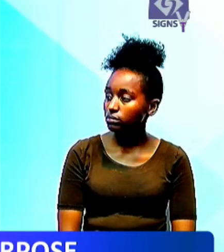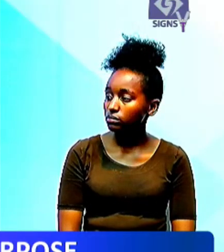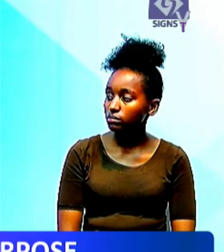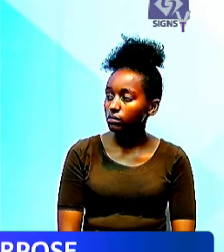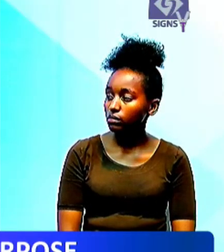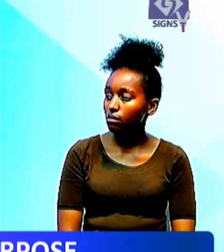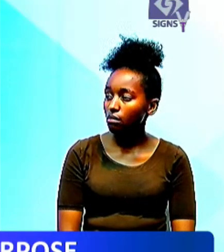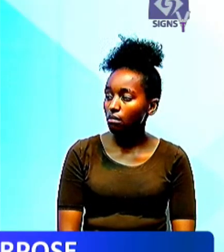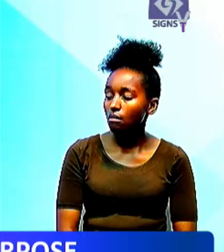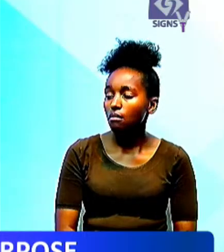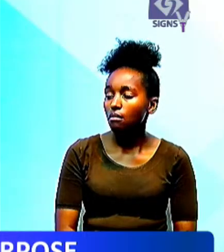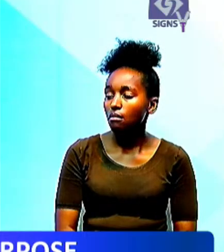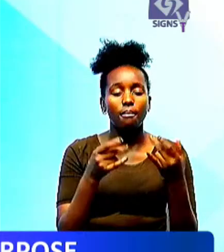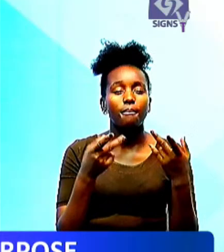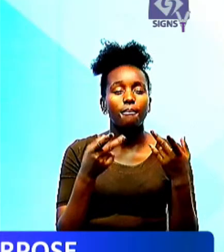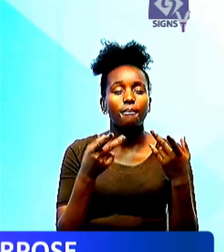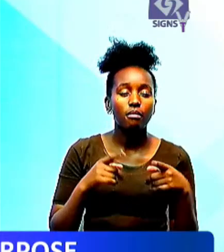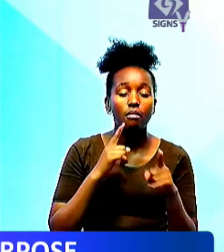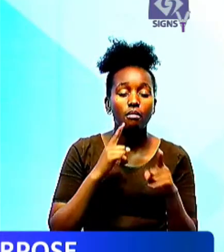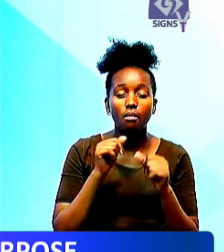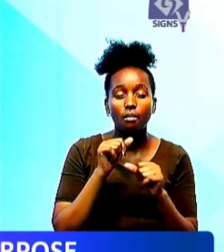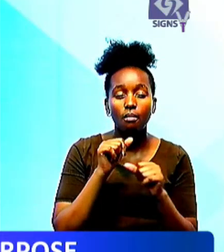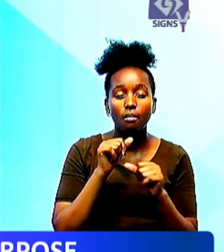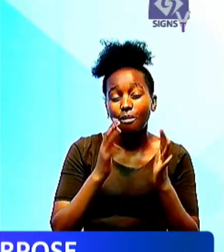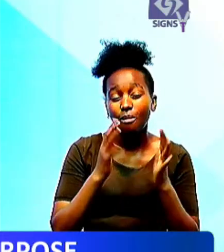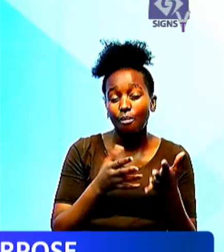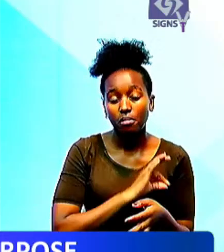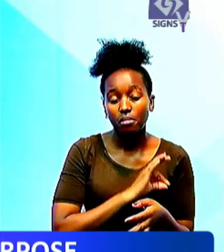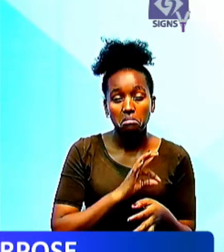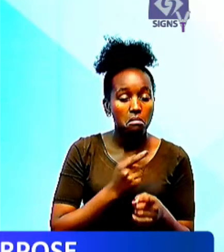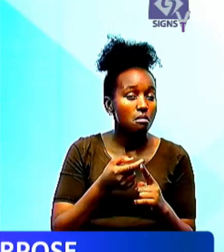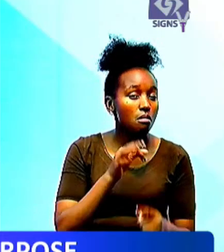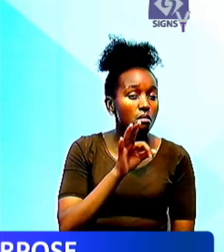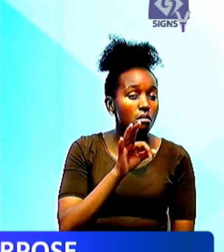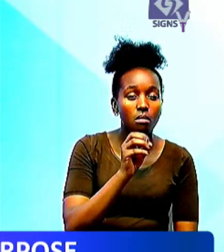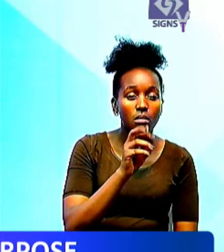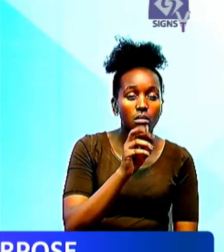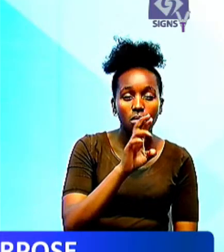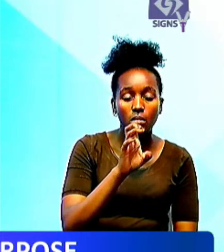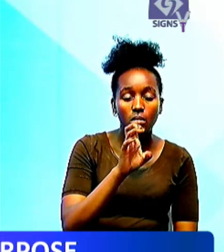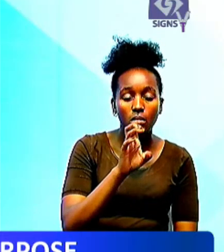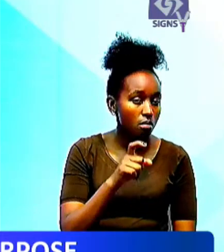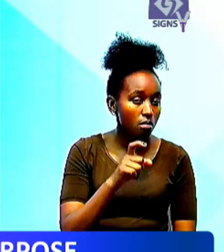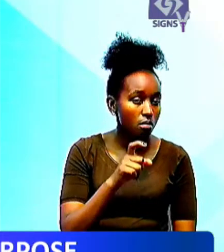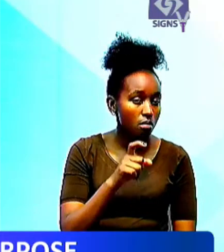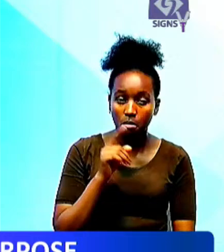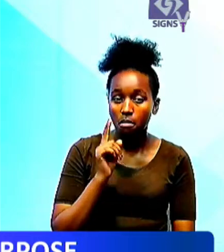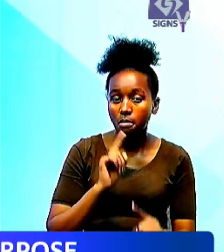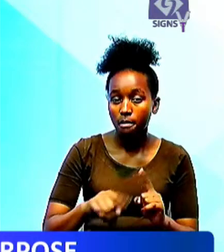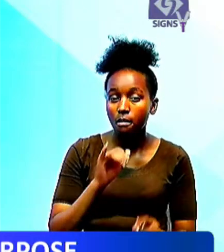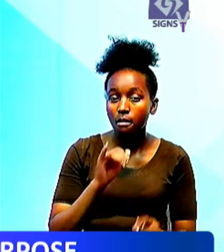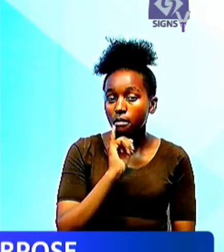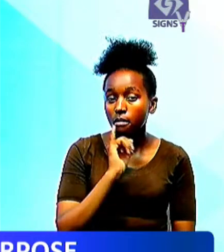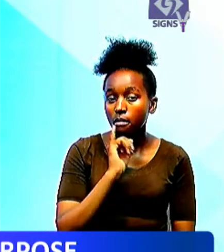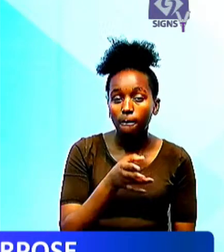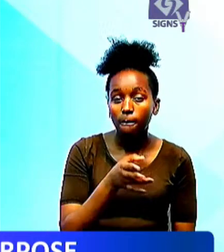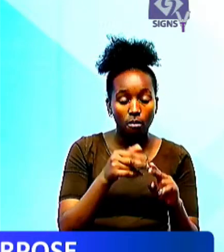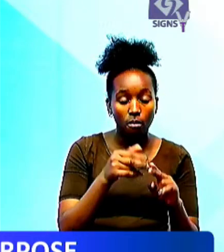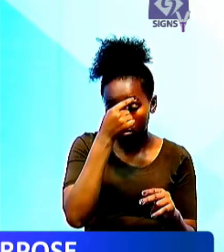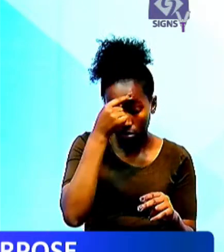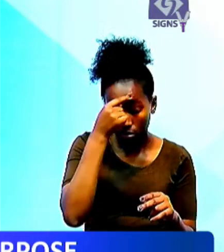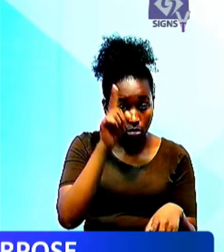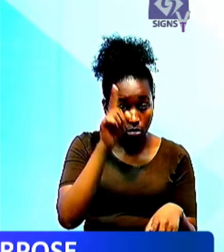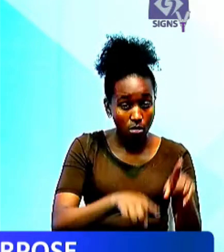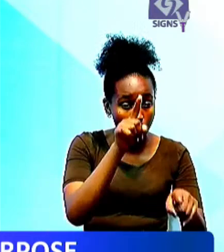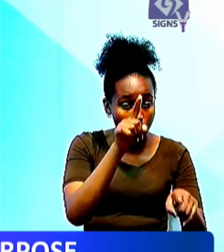from the Forex. It's a very volatile market. It's a market moves in seconds. They keep on moving. You have to keep on,